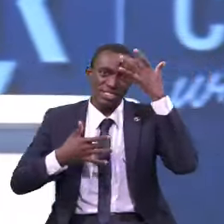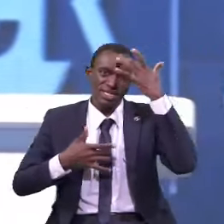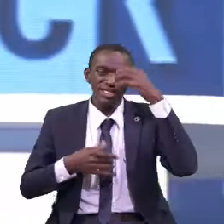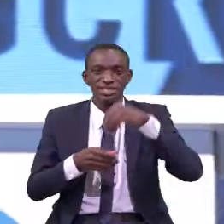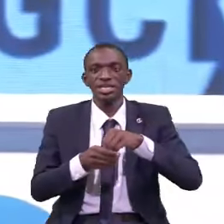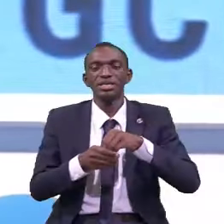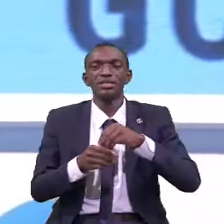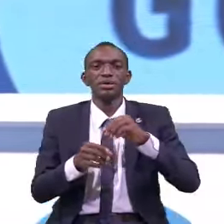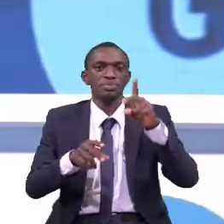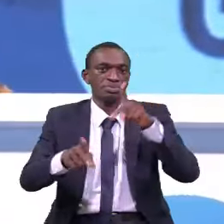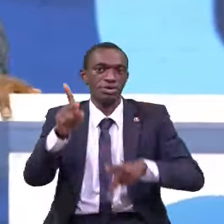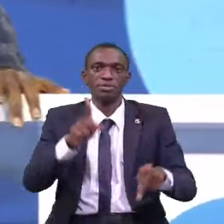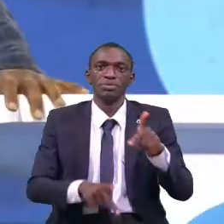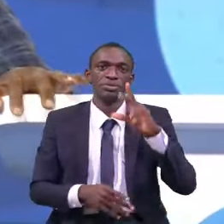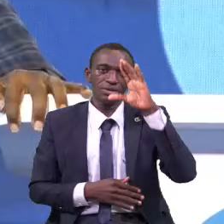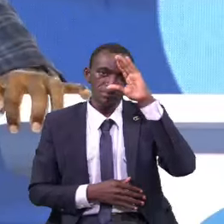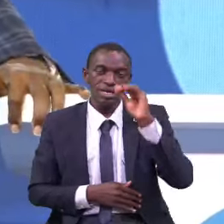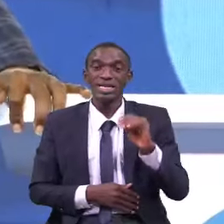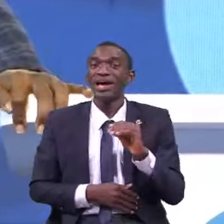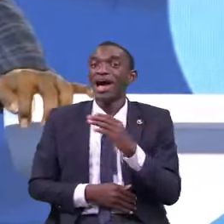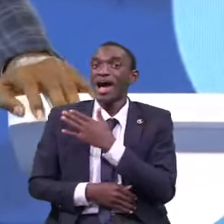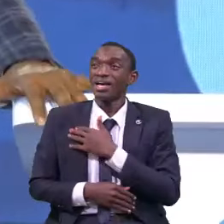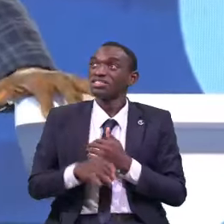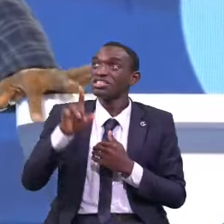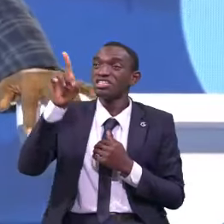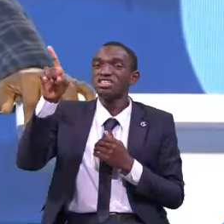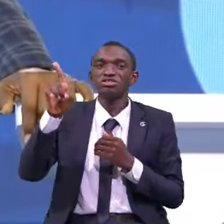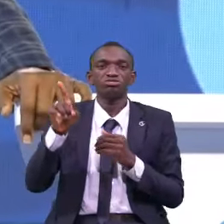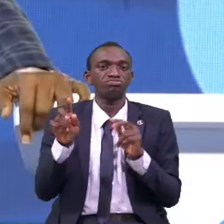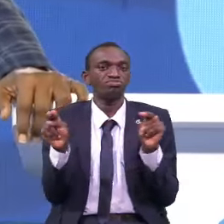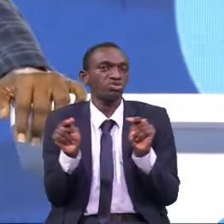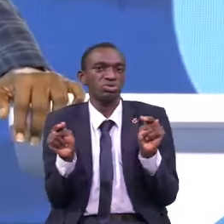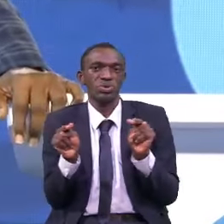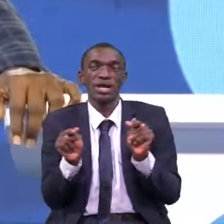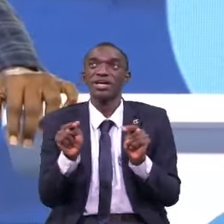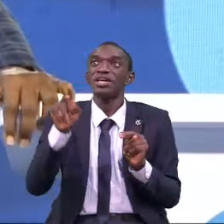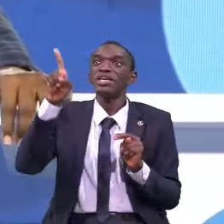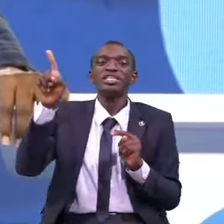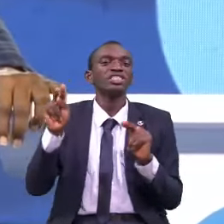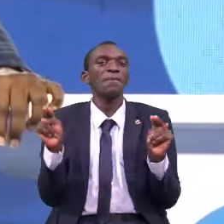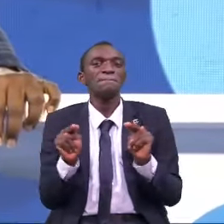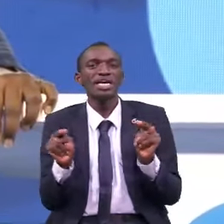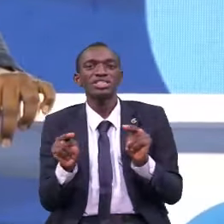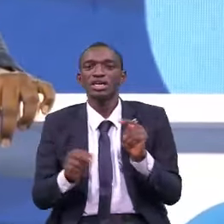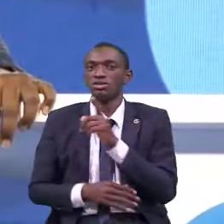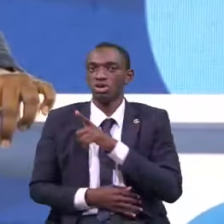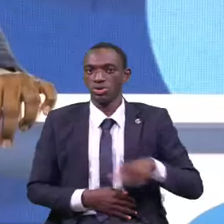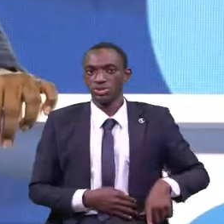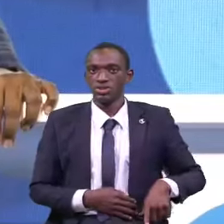And he is impartial. The impartial Lord. He did it for that